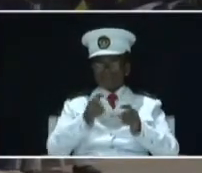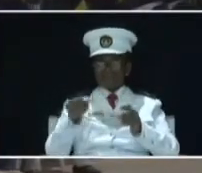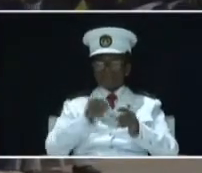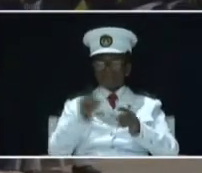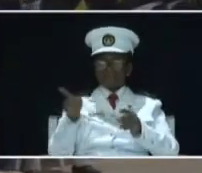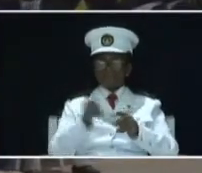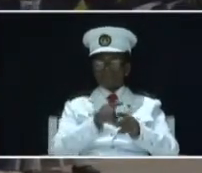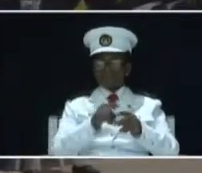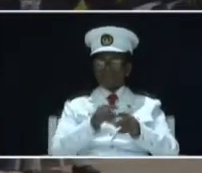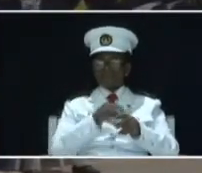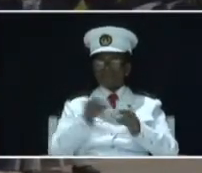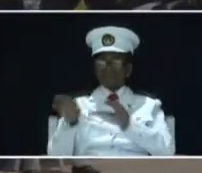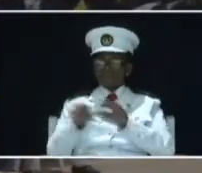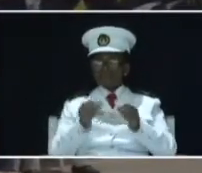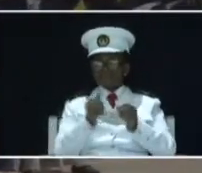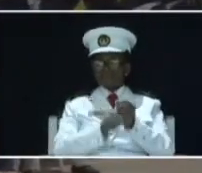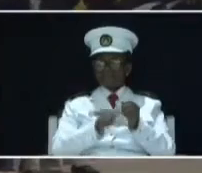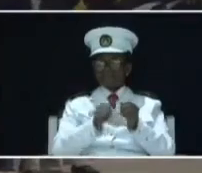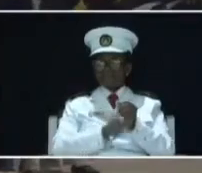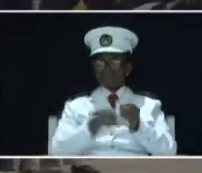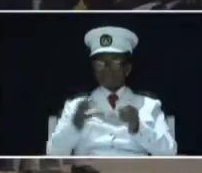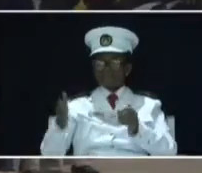you must see, remember,